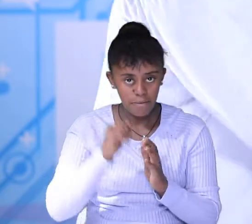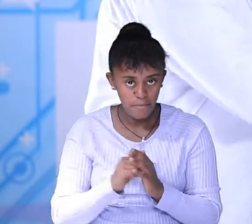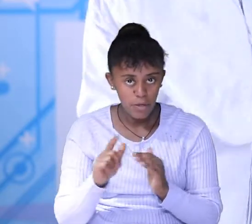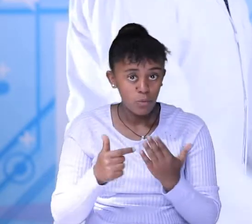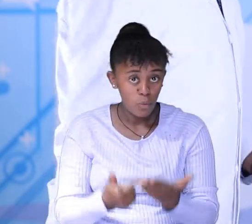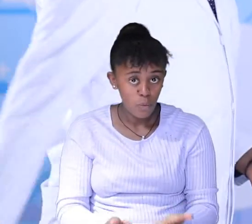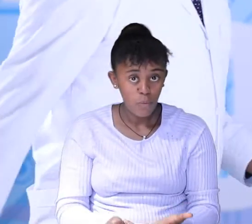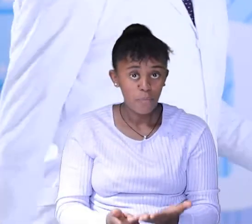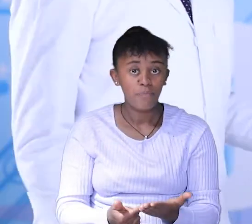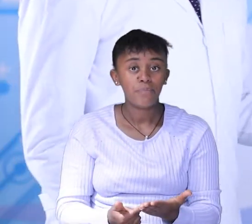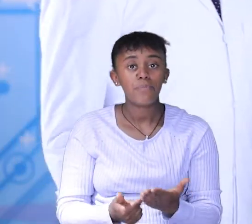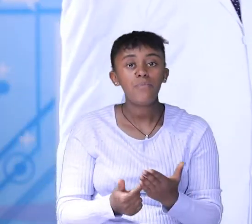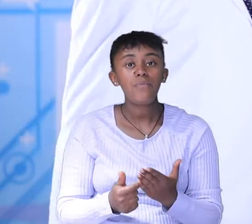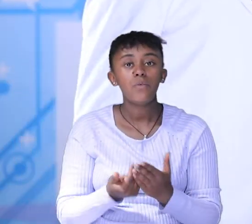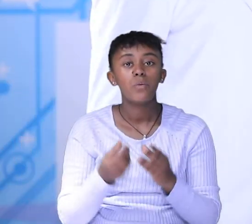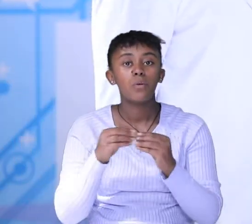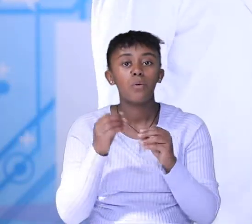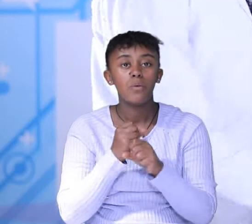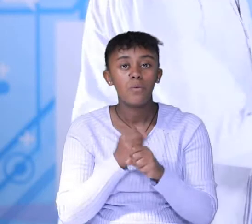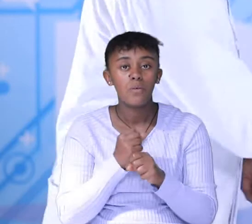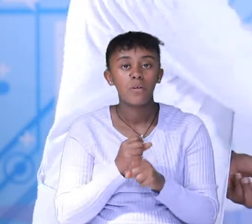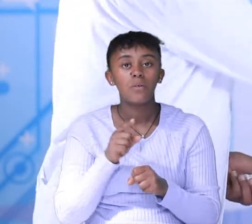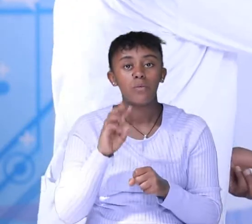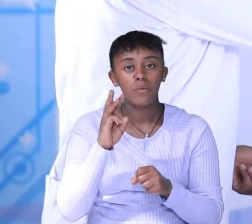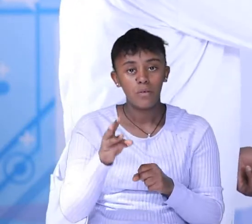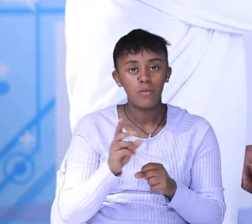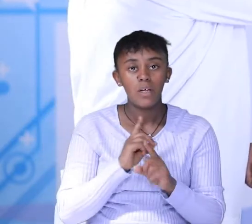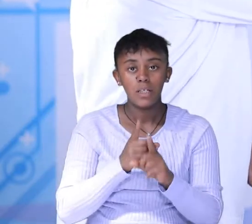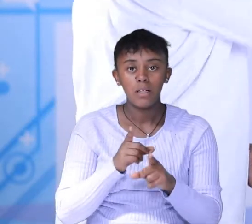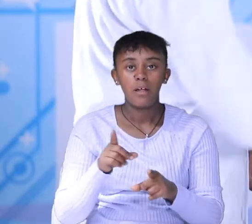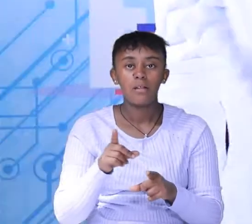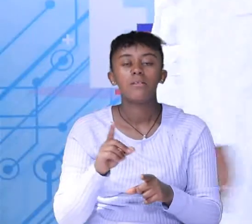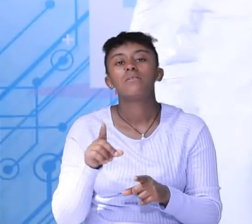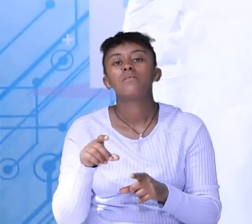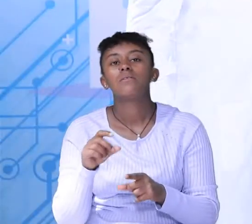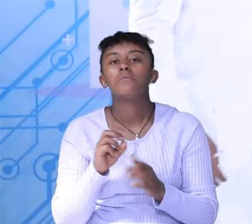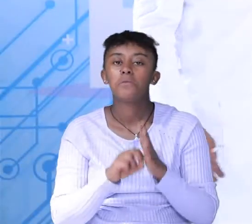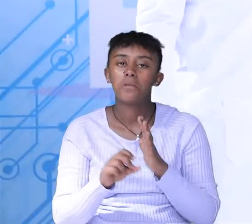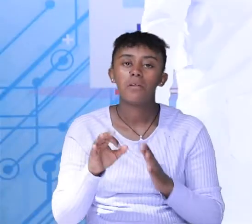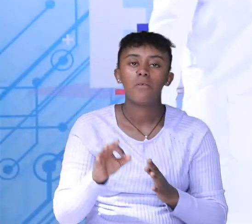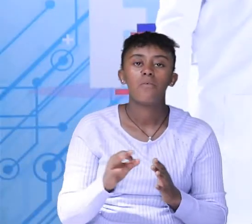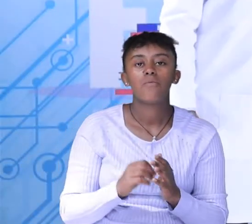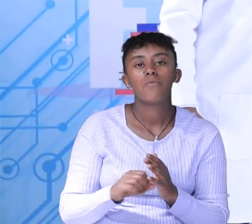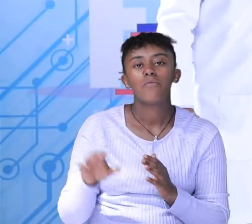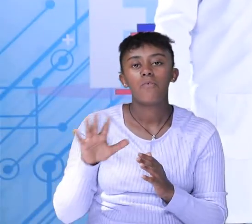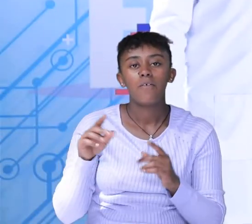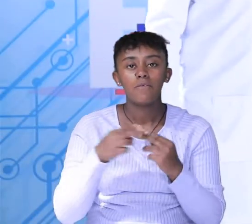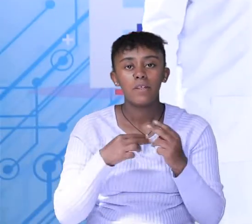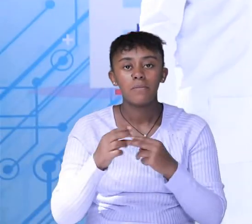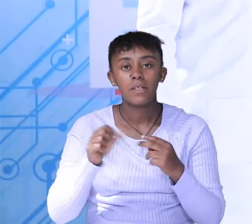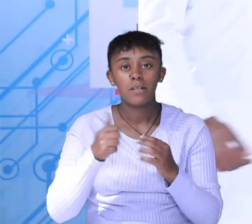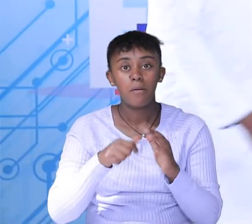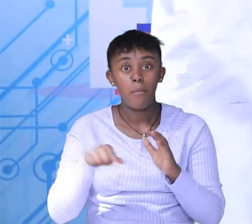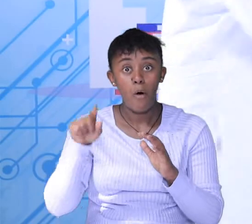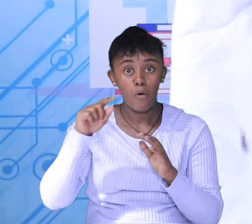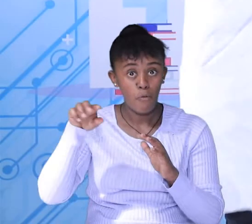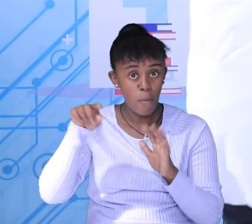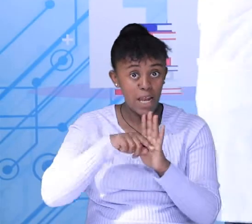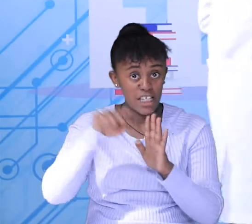and the width as well. And it's also possible to determine the magnitude of the torque from the equation that